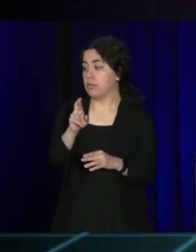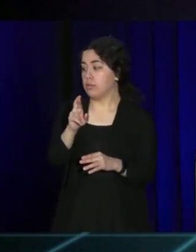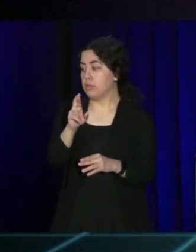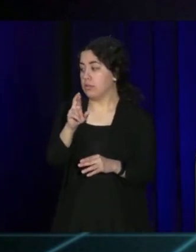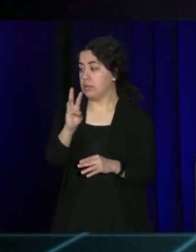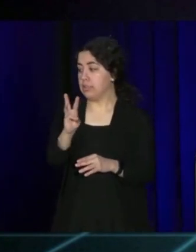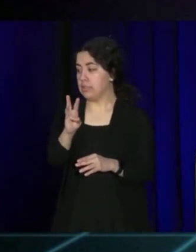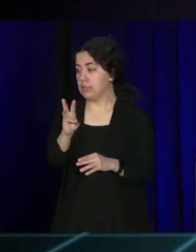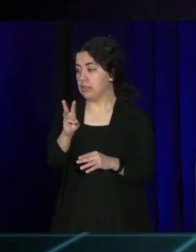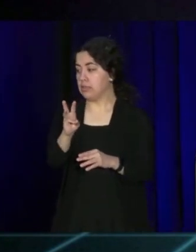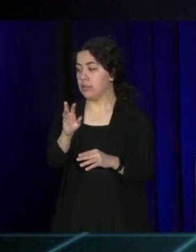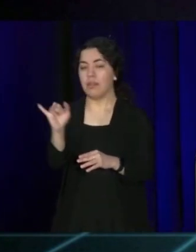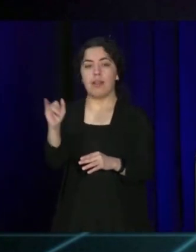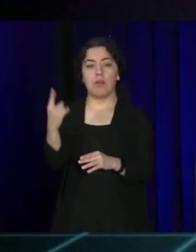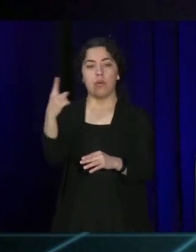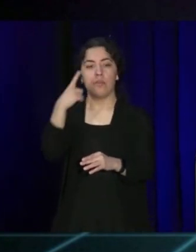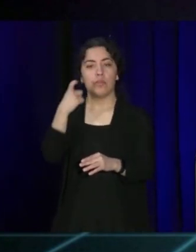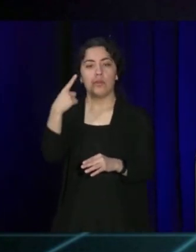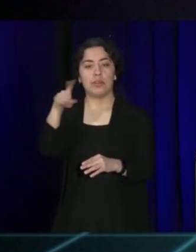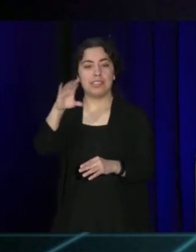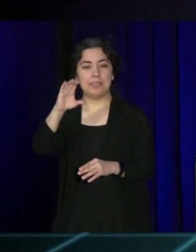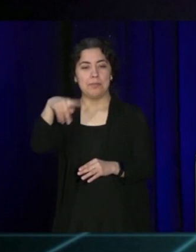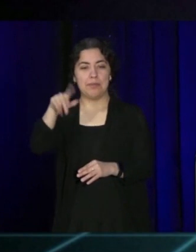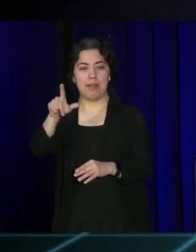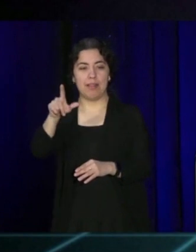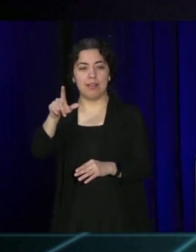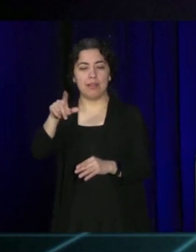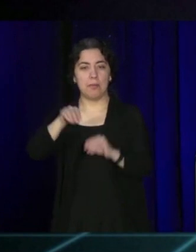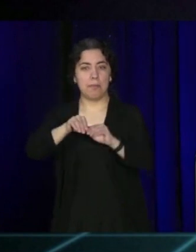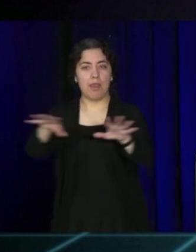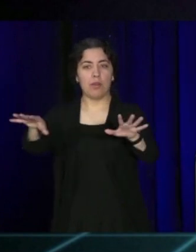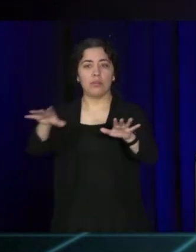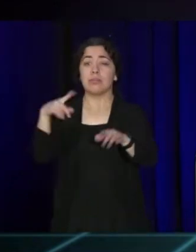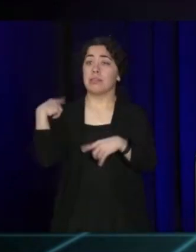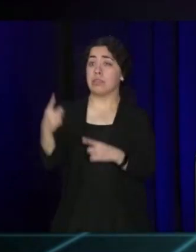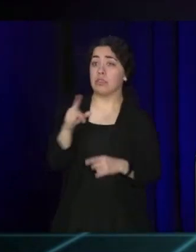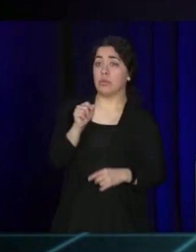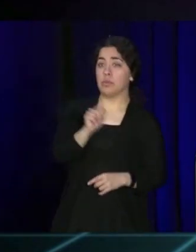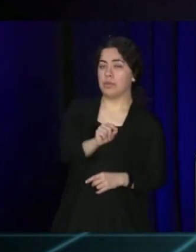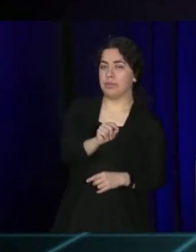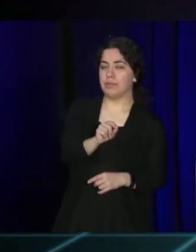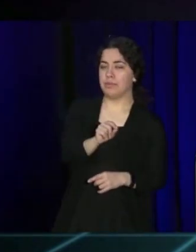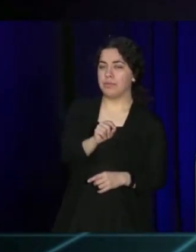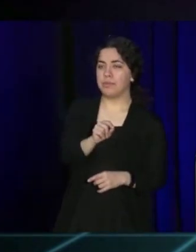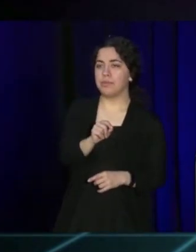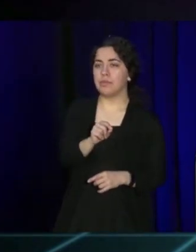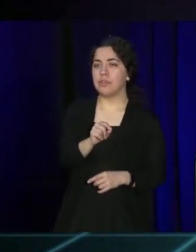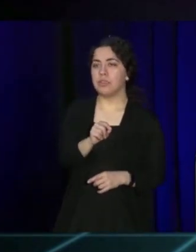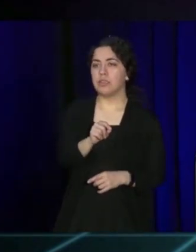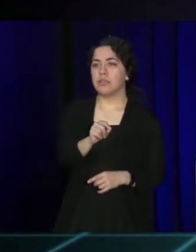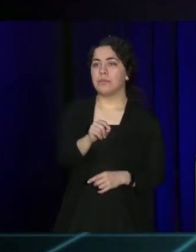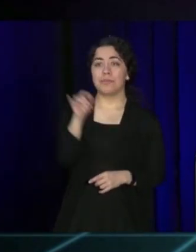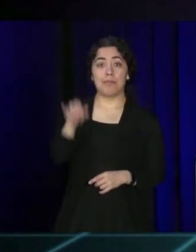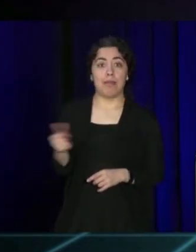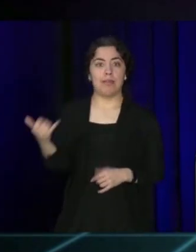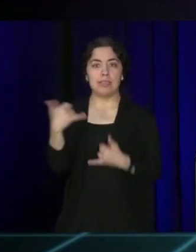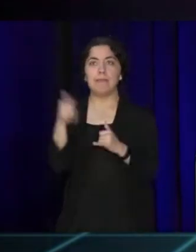from CPU outbound trees. So that's around since 2020, and it's still